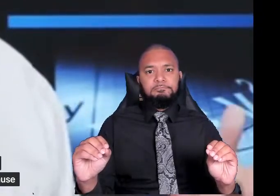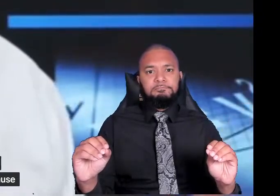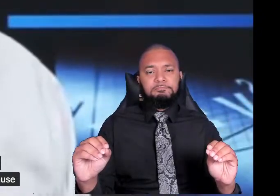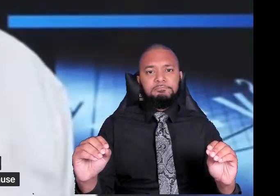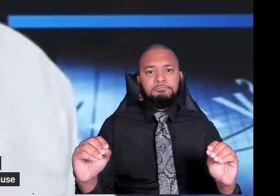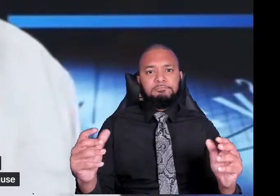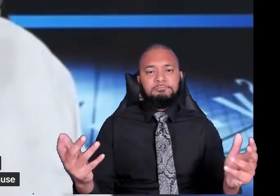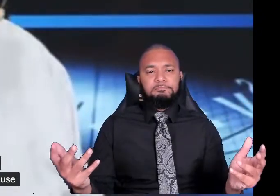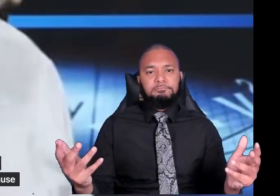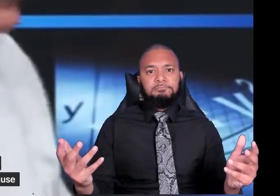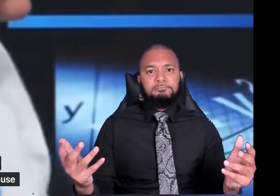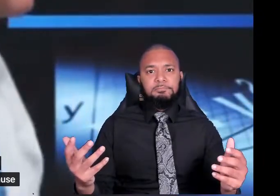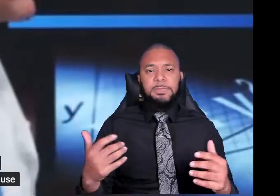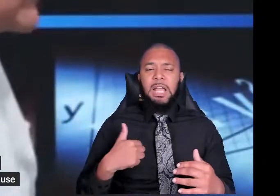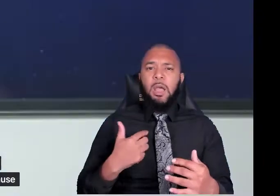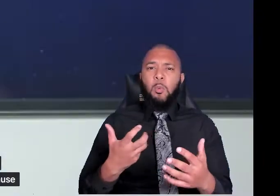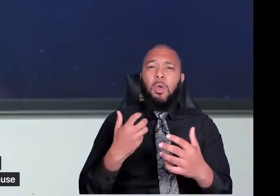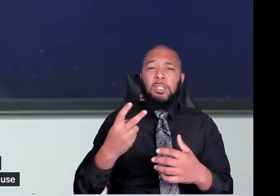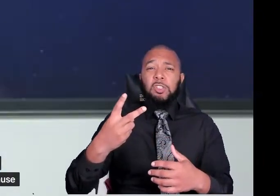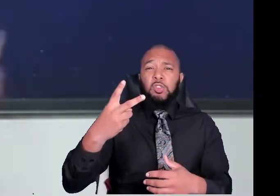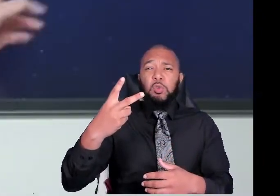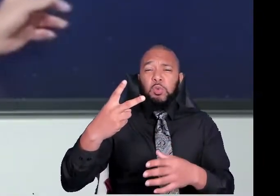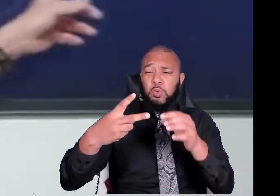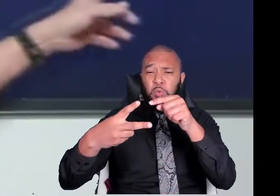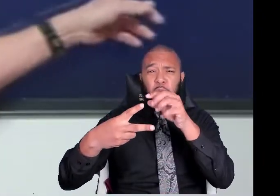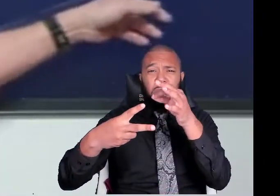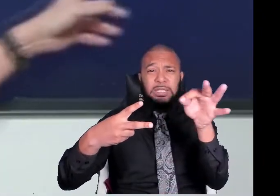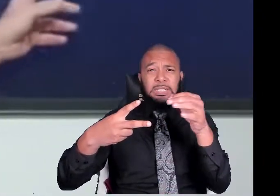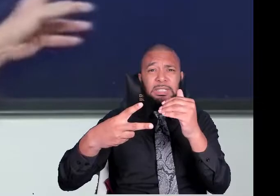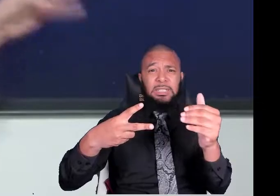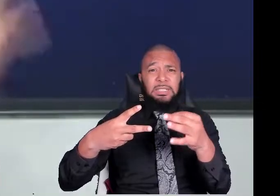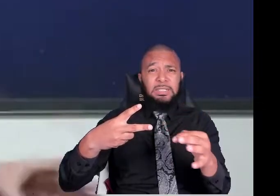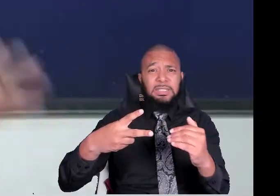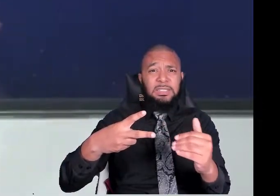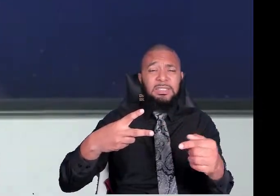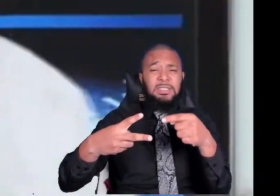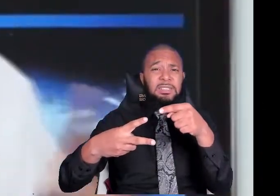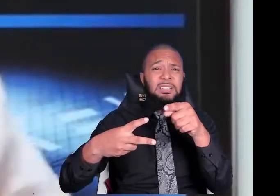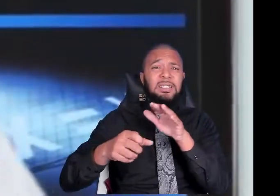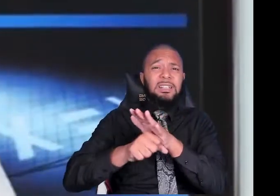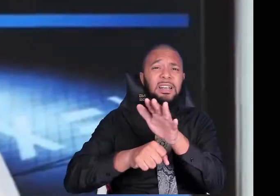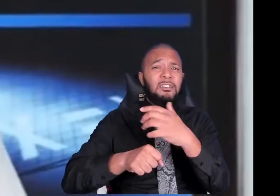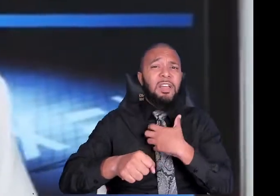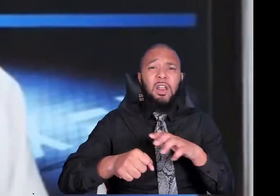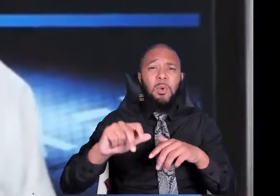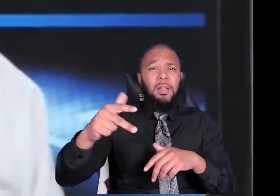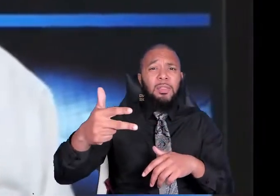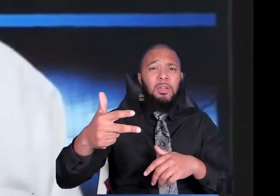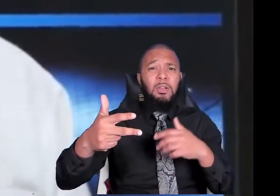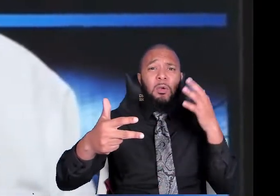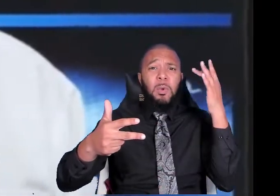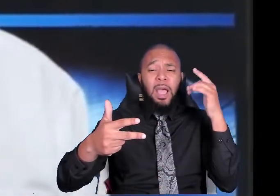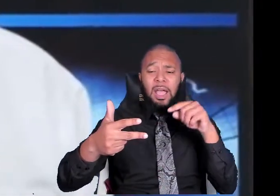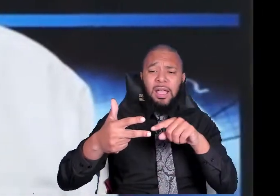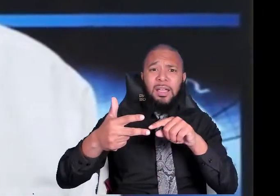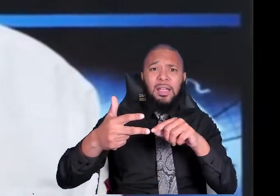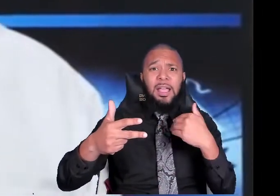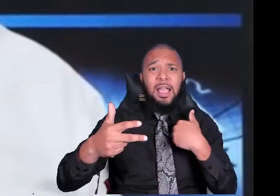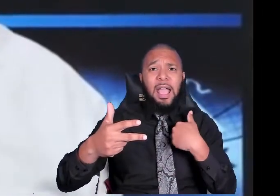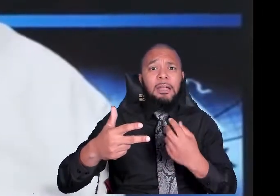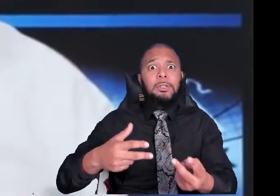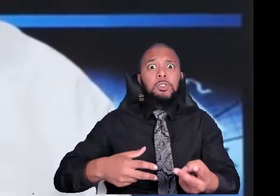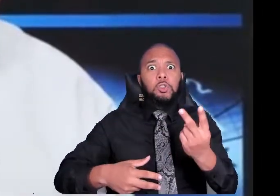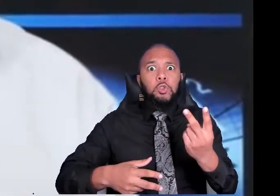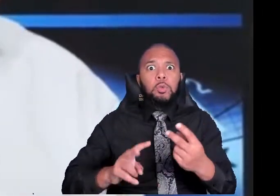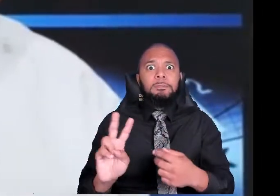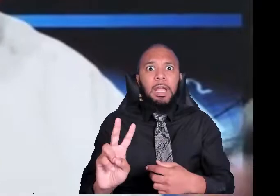Two equations is enough. I don't want a third equation because this third equation still has two variables in it. What